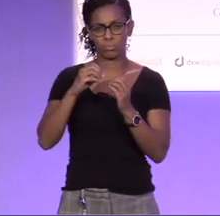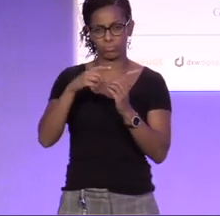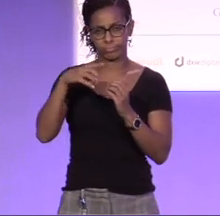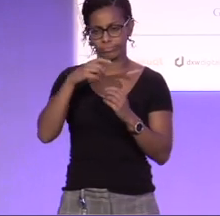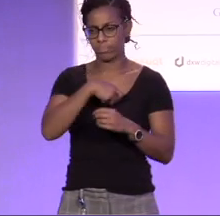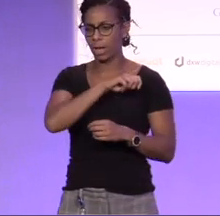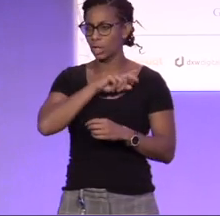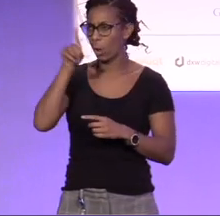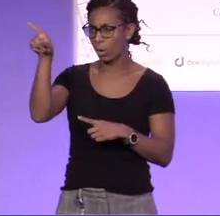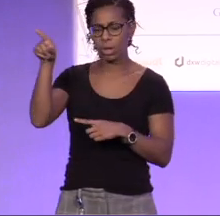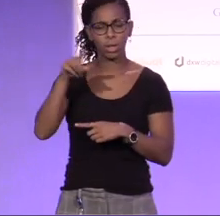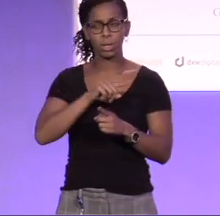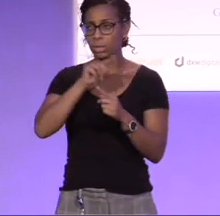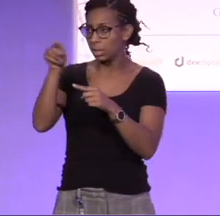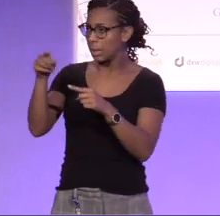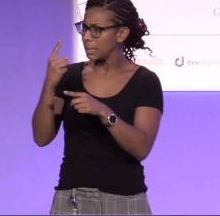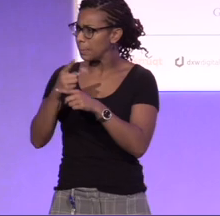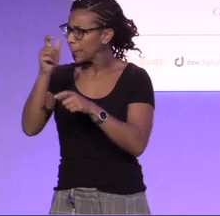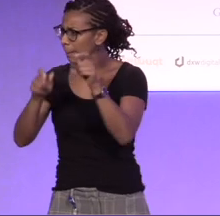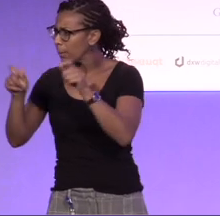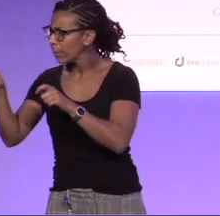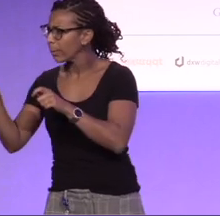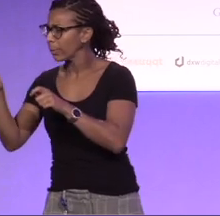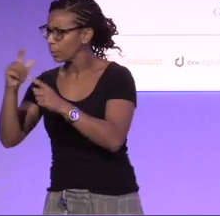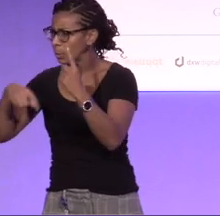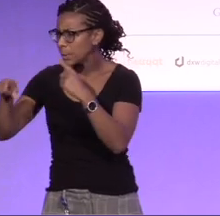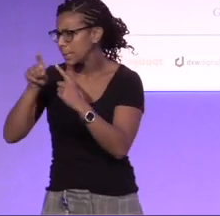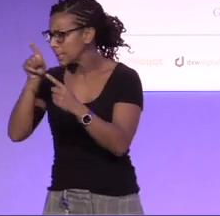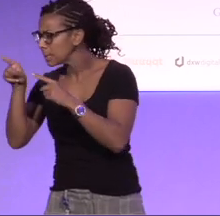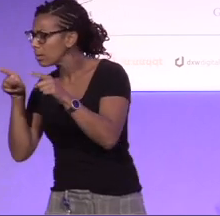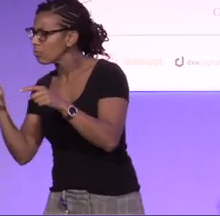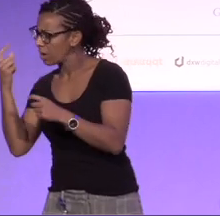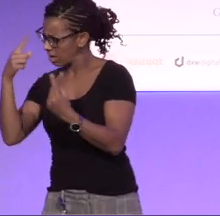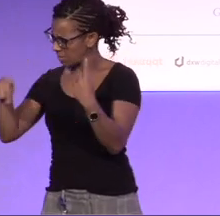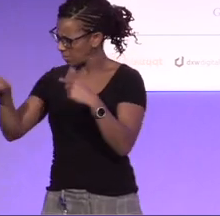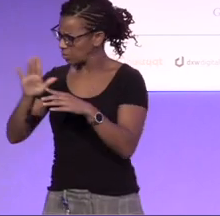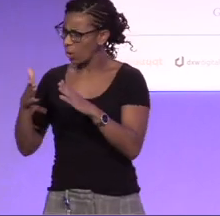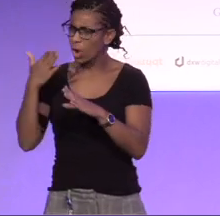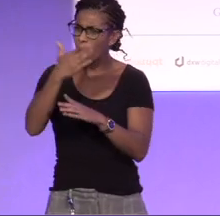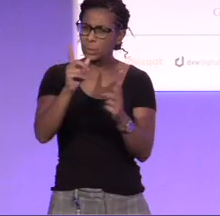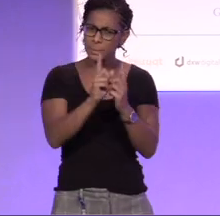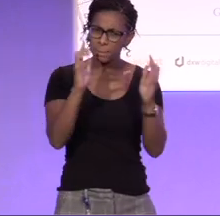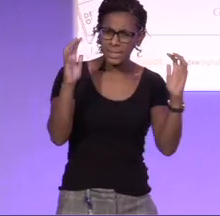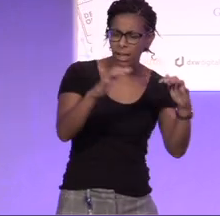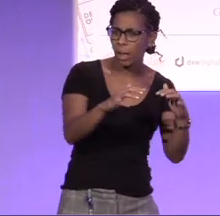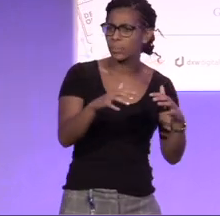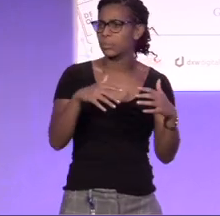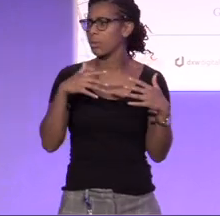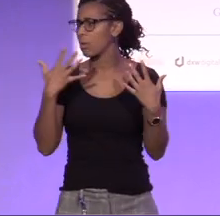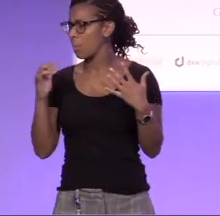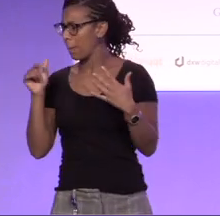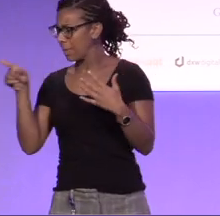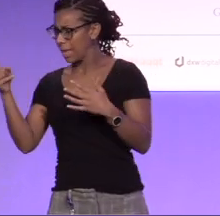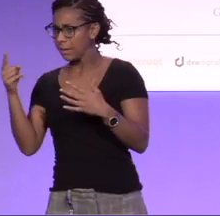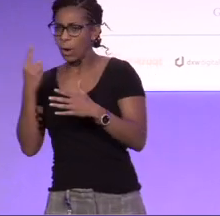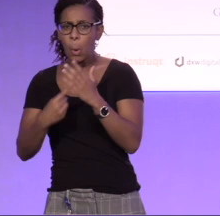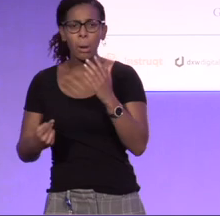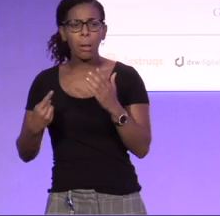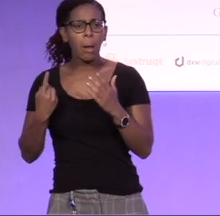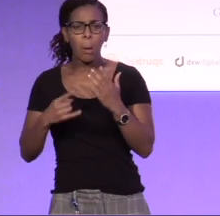community, but they spoke to so many more who didn't attend meetups or who only attended one that they'd heard of in